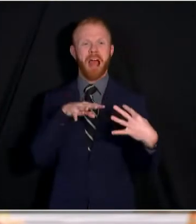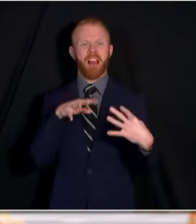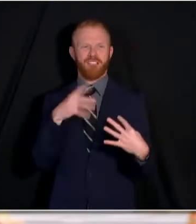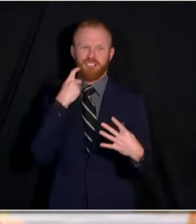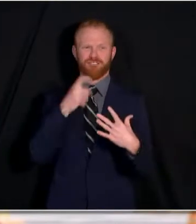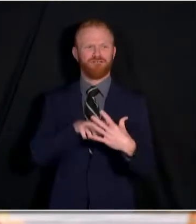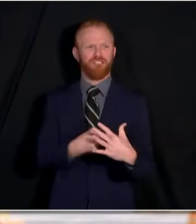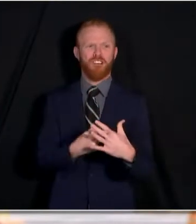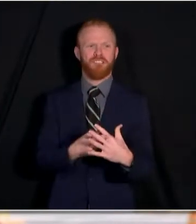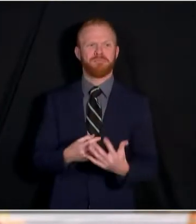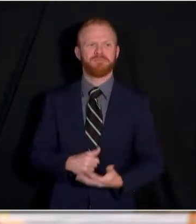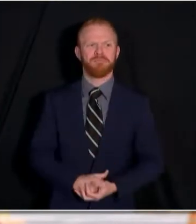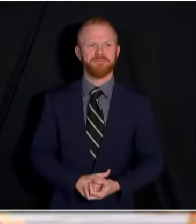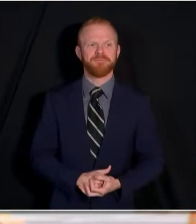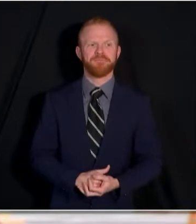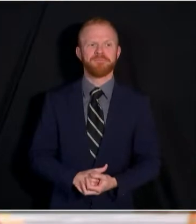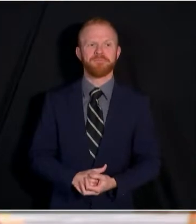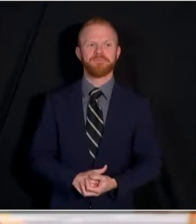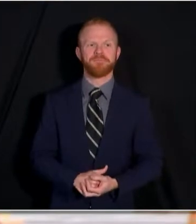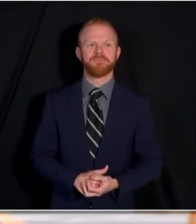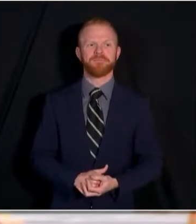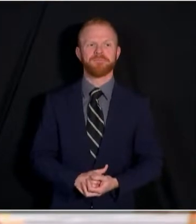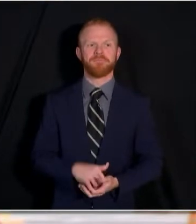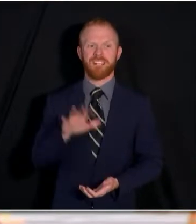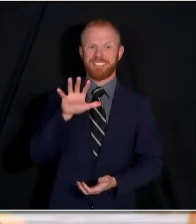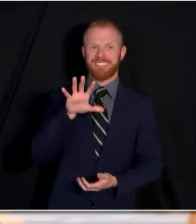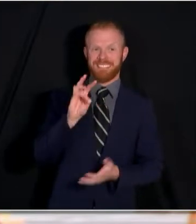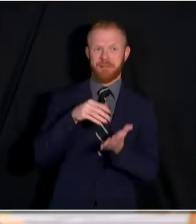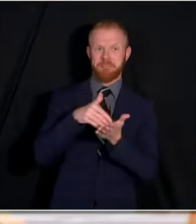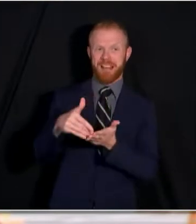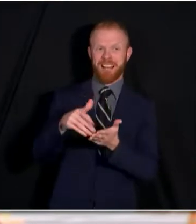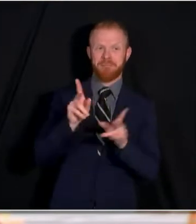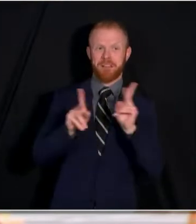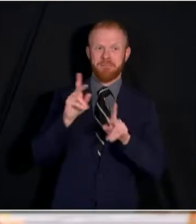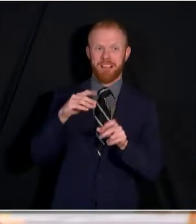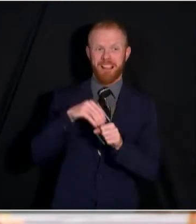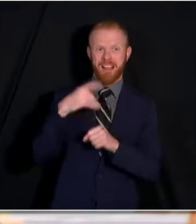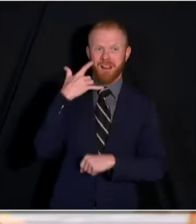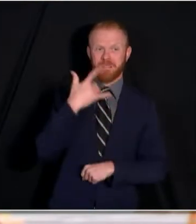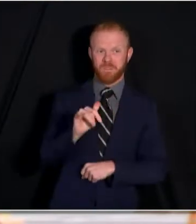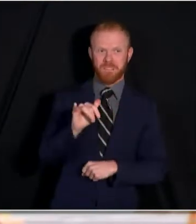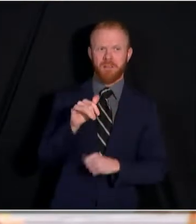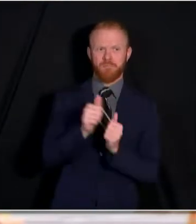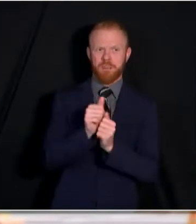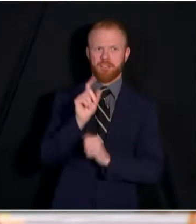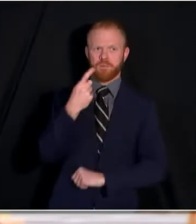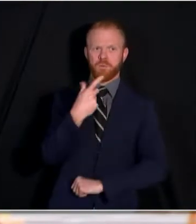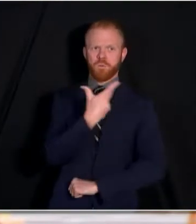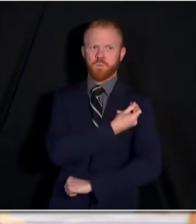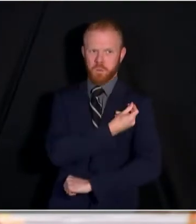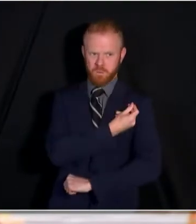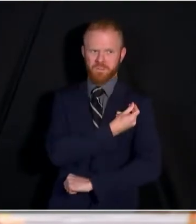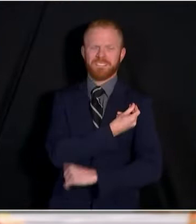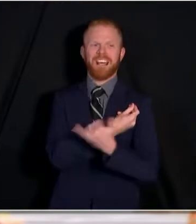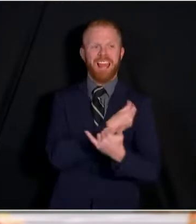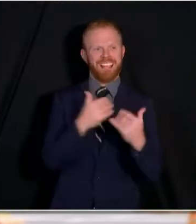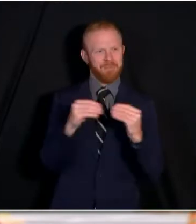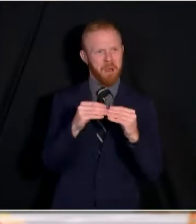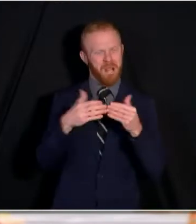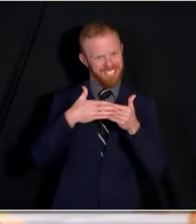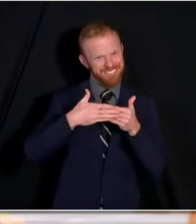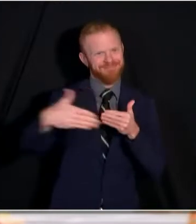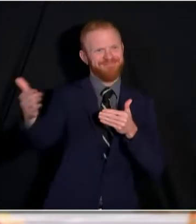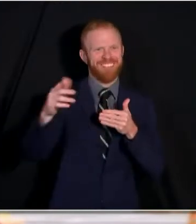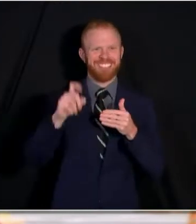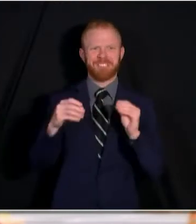about 5-6 million people in California with their first shots, we still have a long ways to go. But I know that